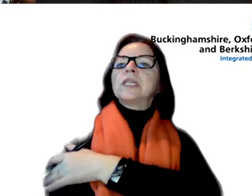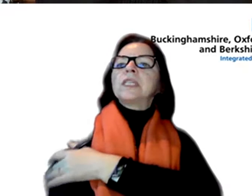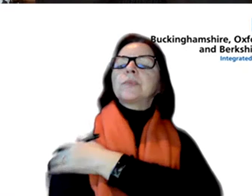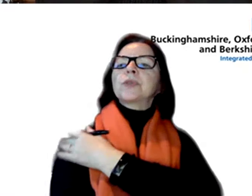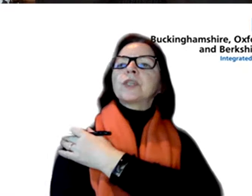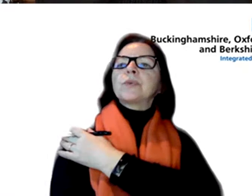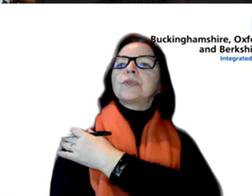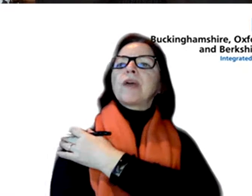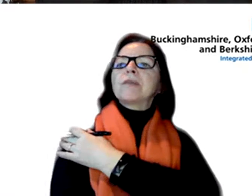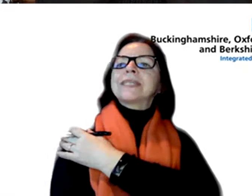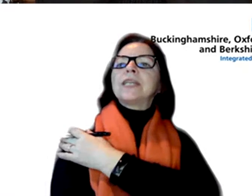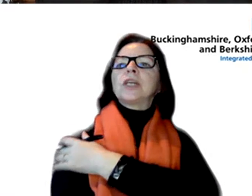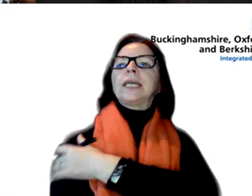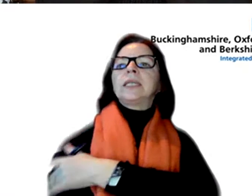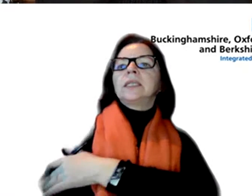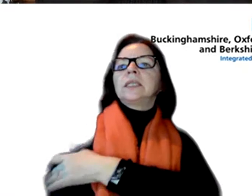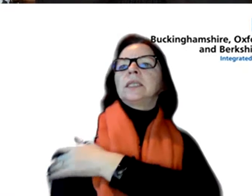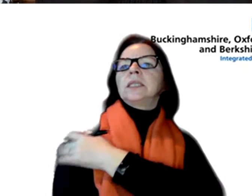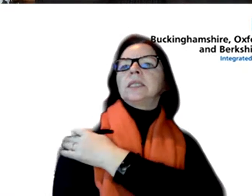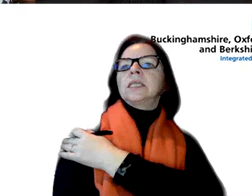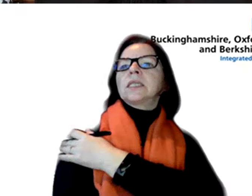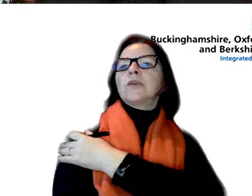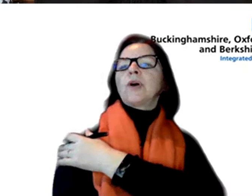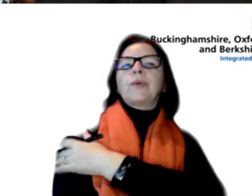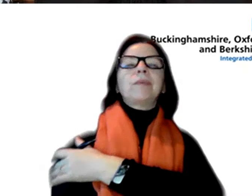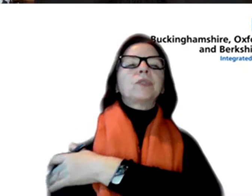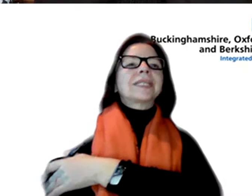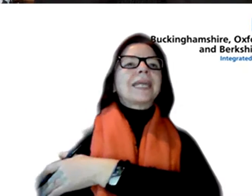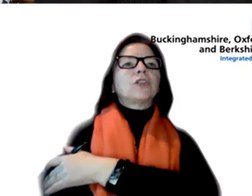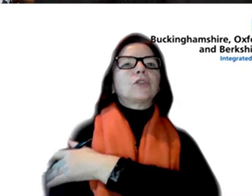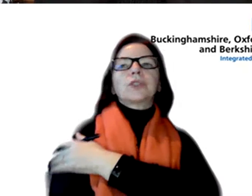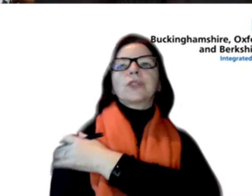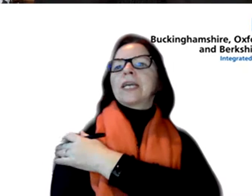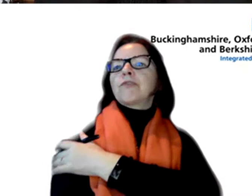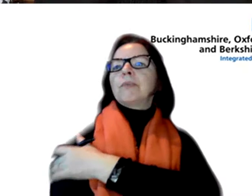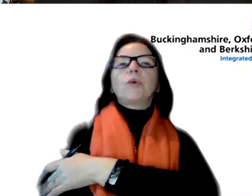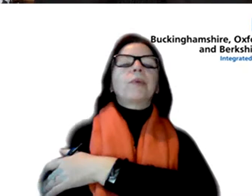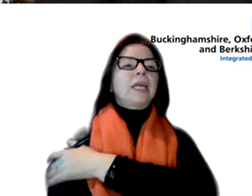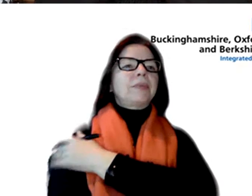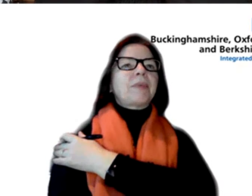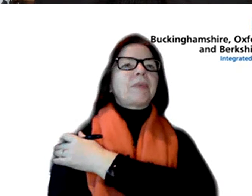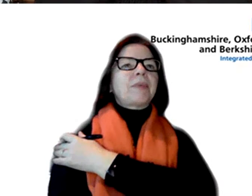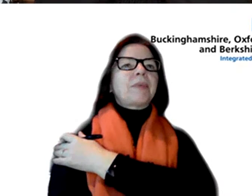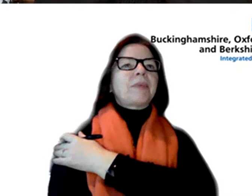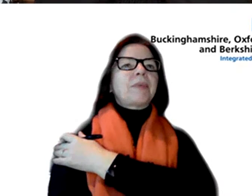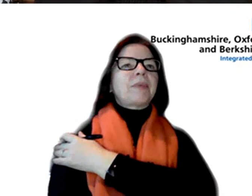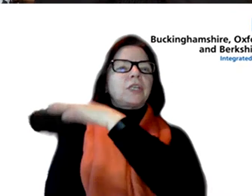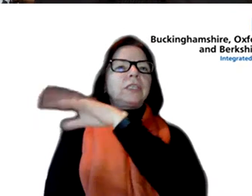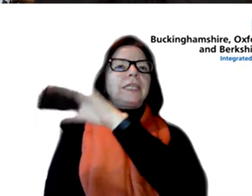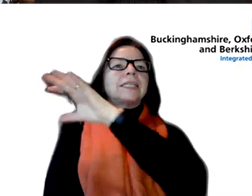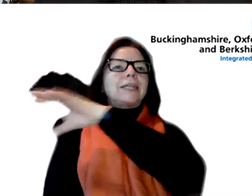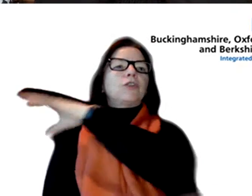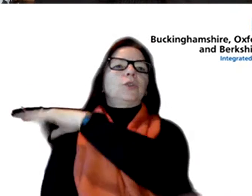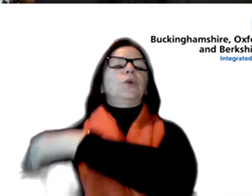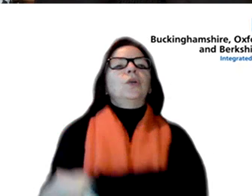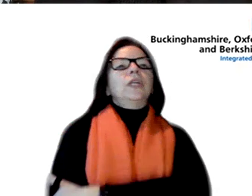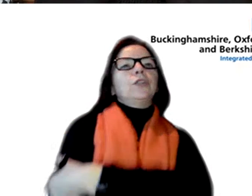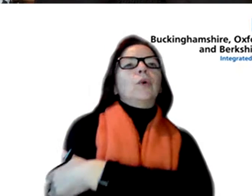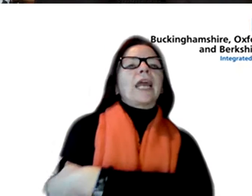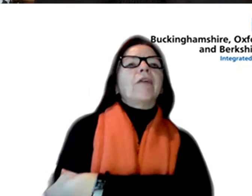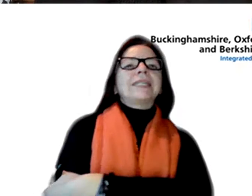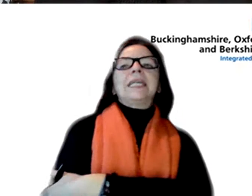the other part to Elizabeth's question was around scheduling. So are you able to schedule? So I guess from a dom care perspective, are you able to